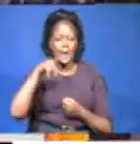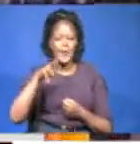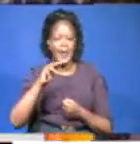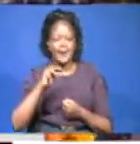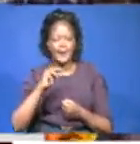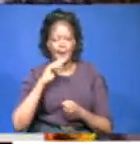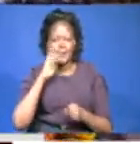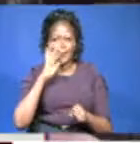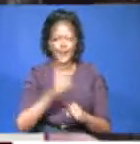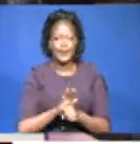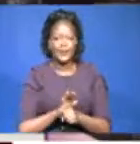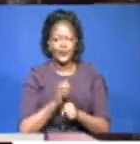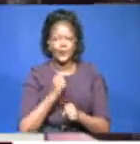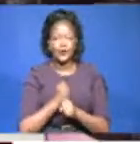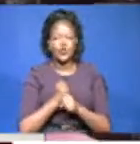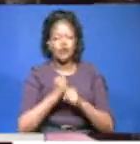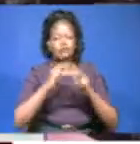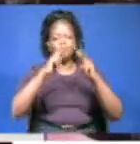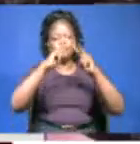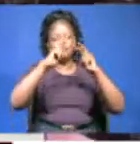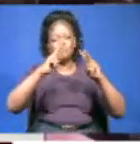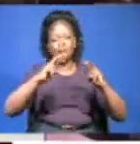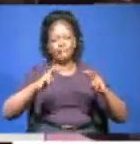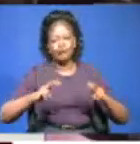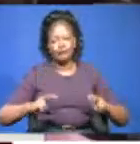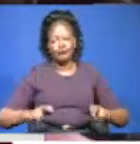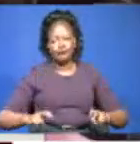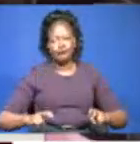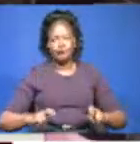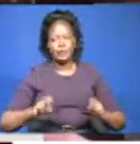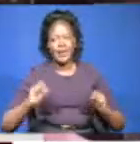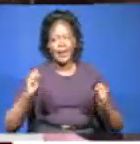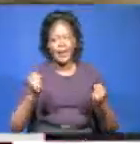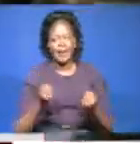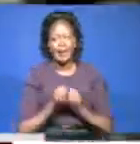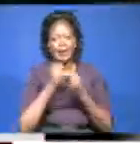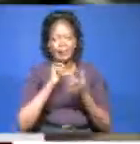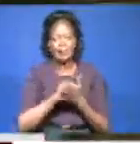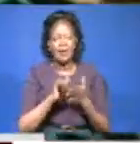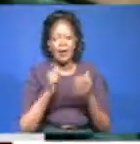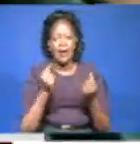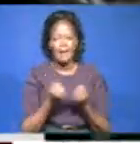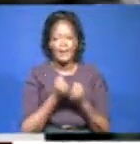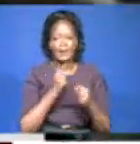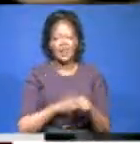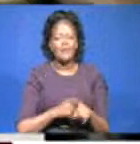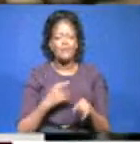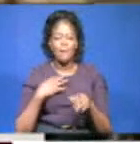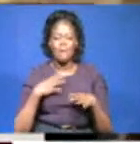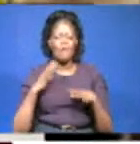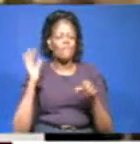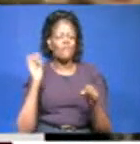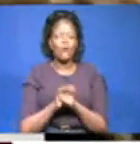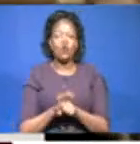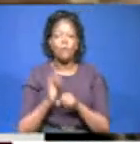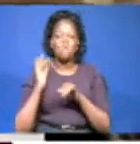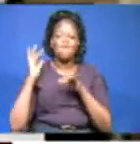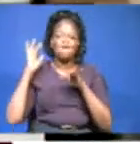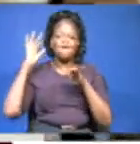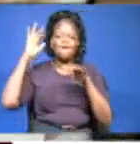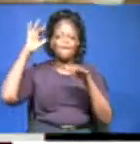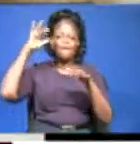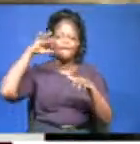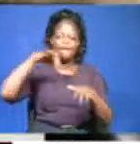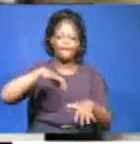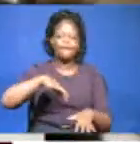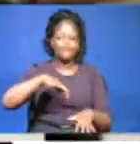promised to conduct a thorough investigation into the accident that occurred as crowds thronged Itaewon, a popular nightlife district